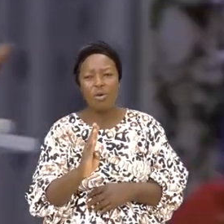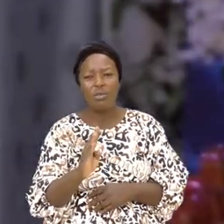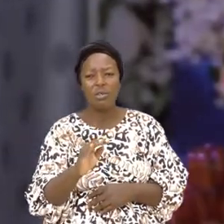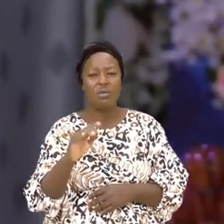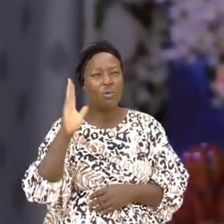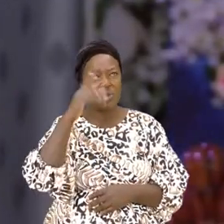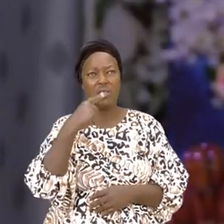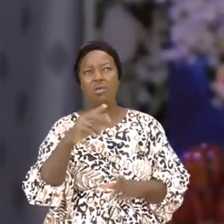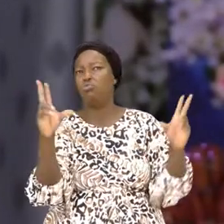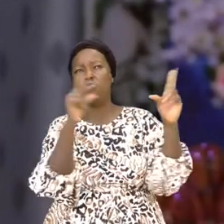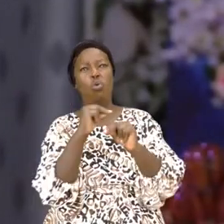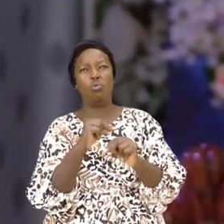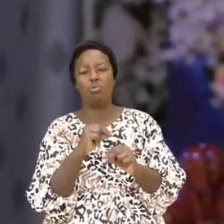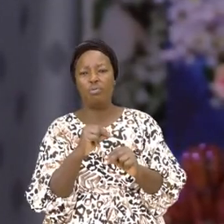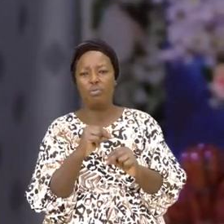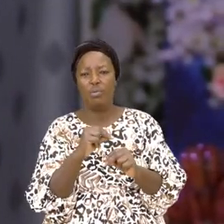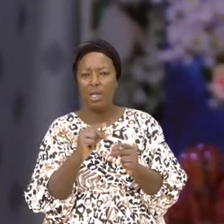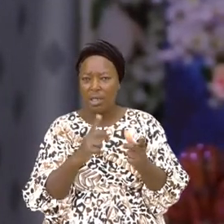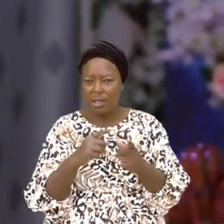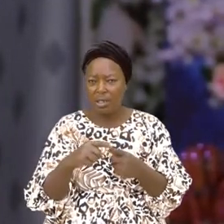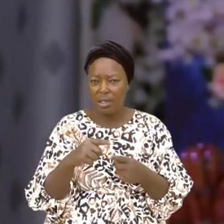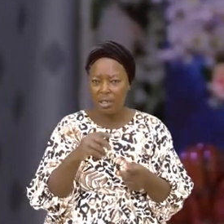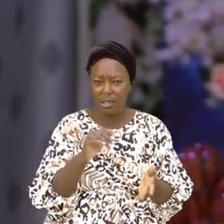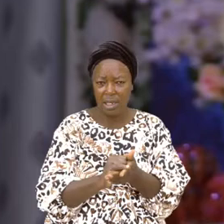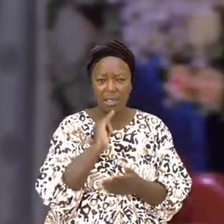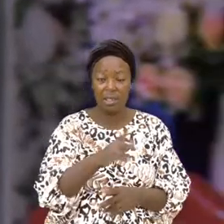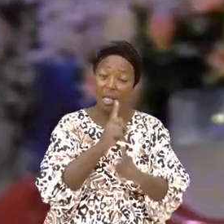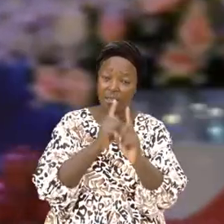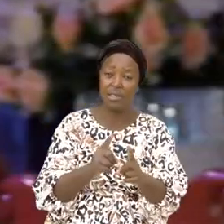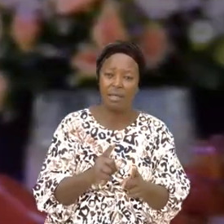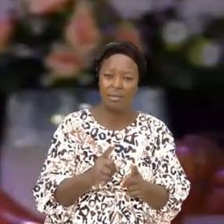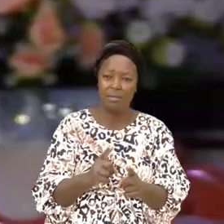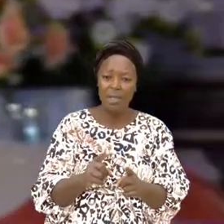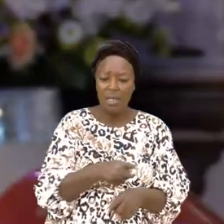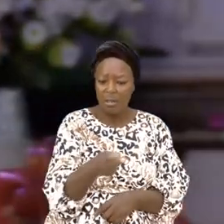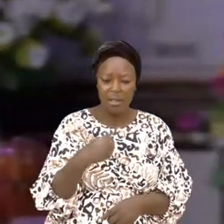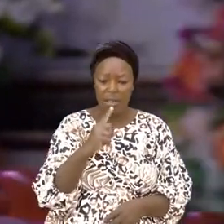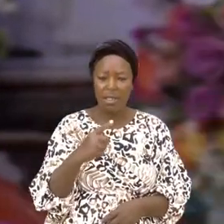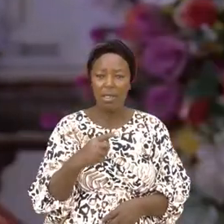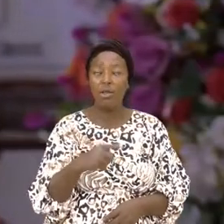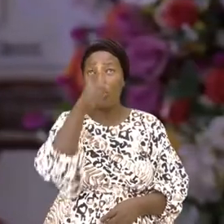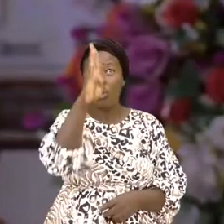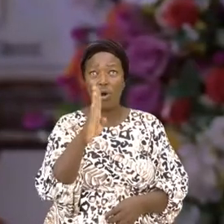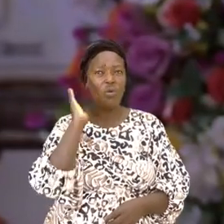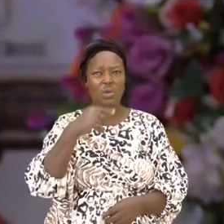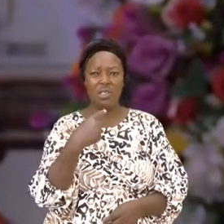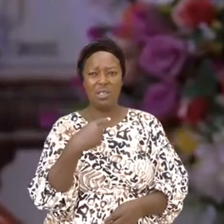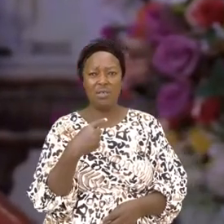no. They say that is answer. They say God may say,